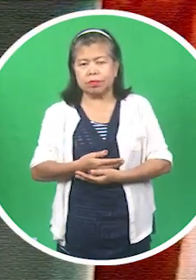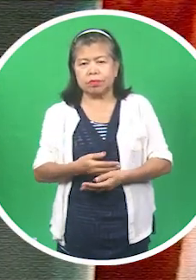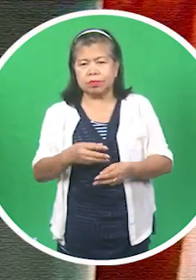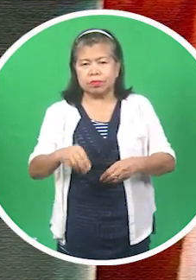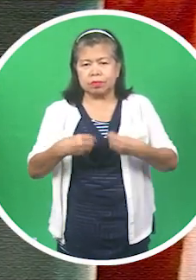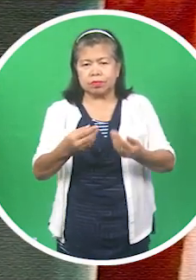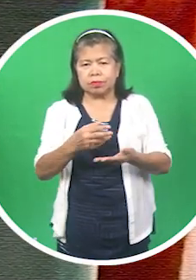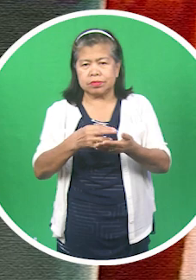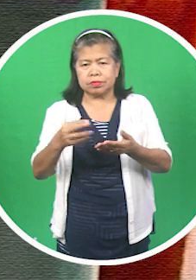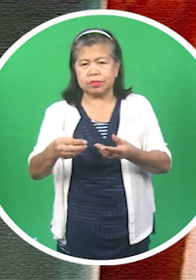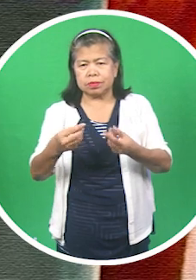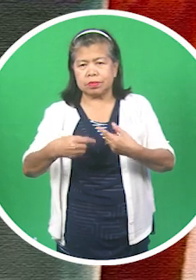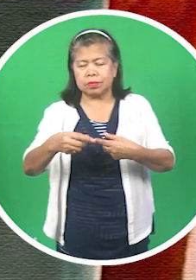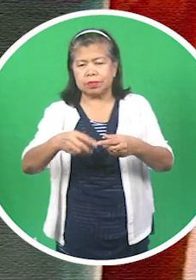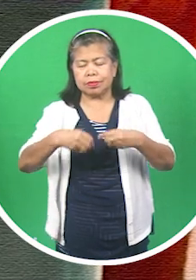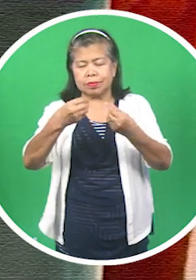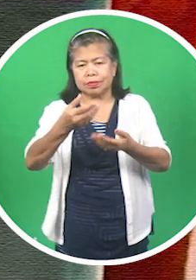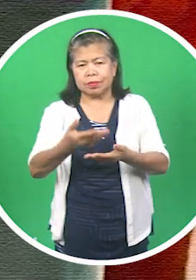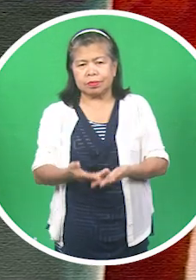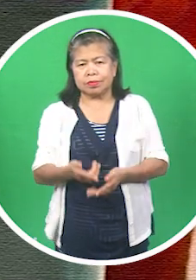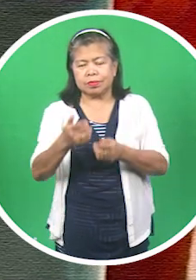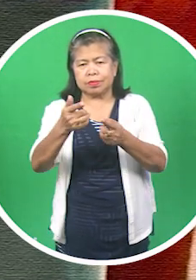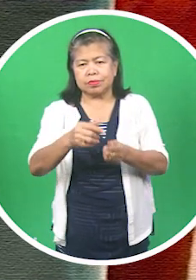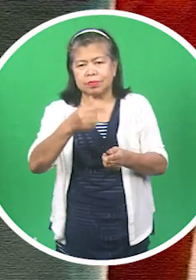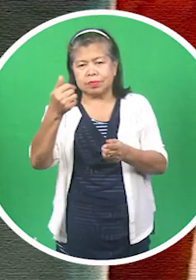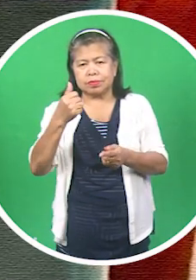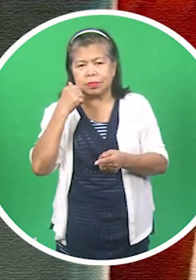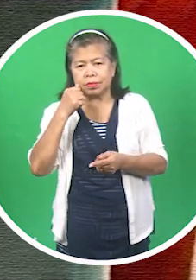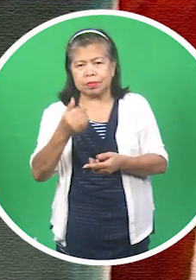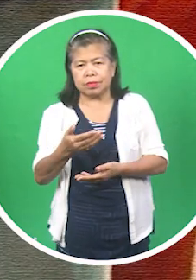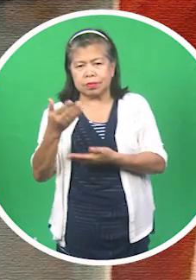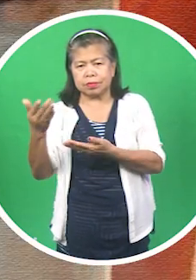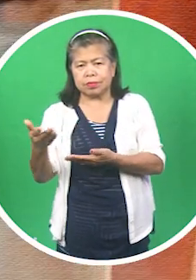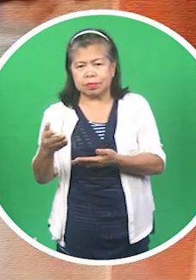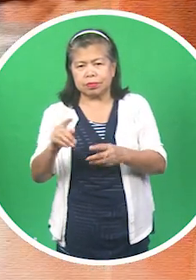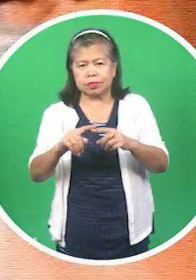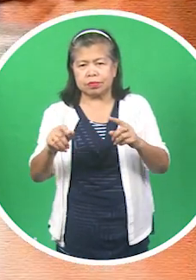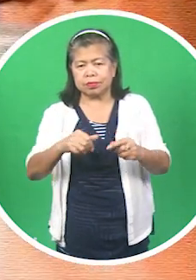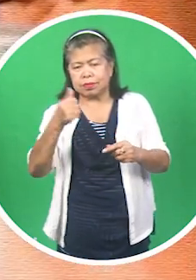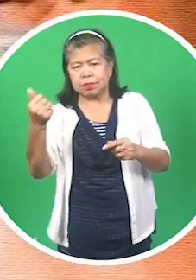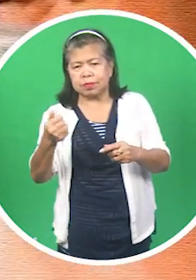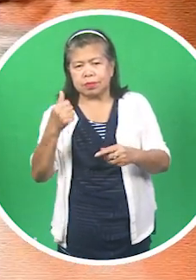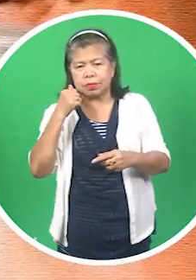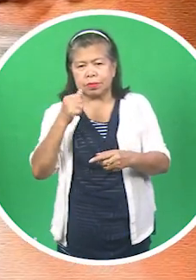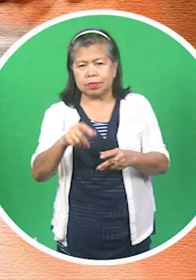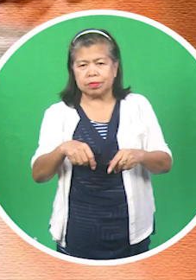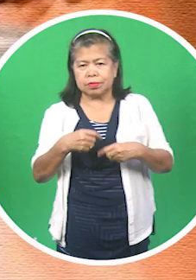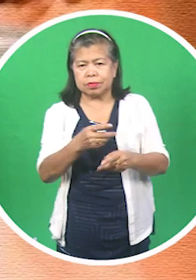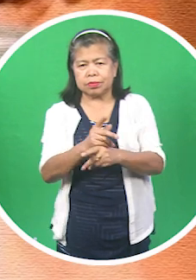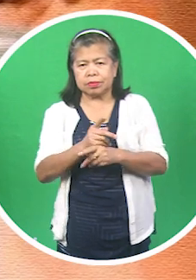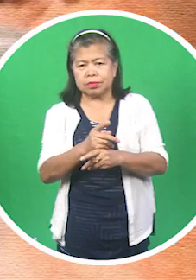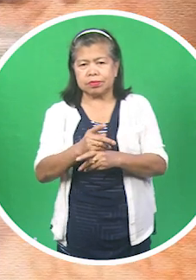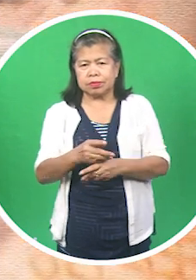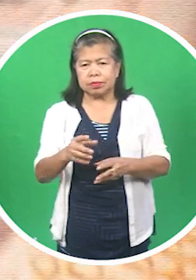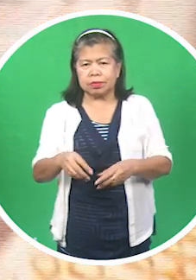baby. She would rather wish for the child to be given to the other woman. But the other woman did not care